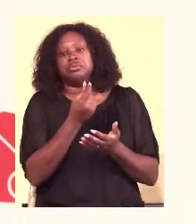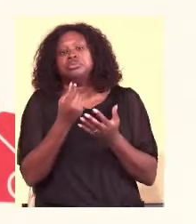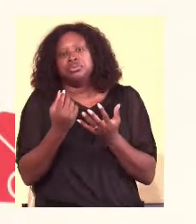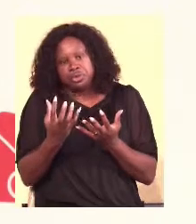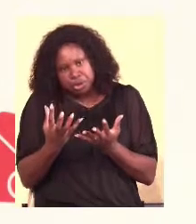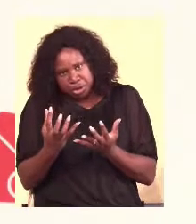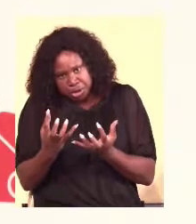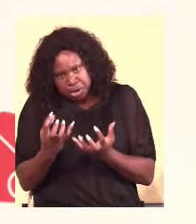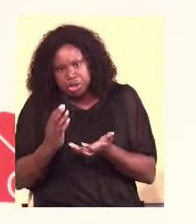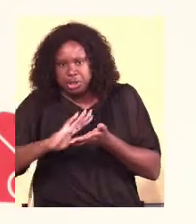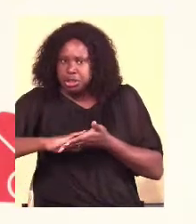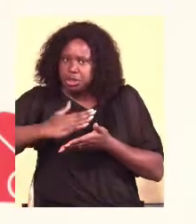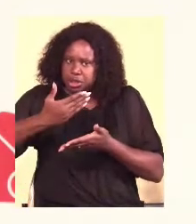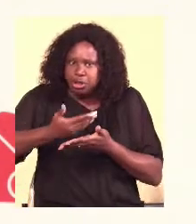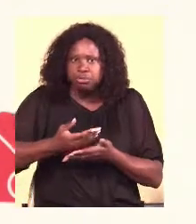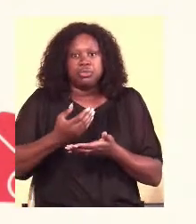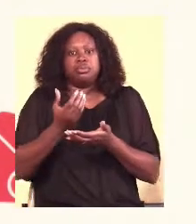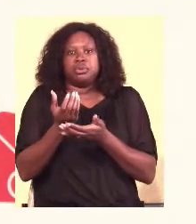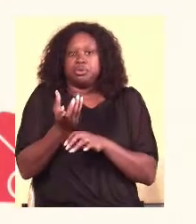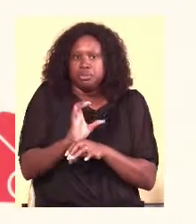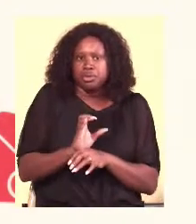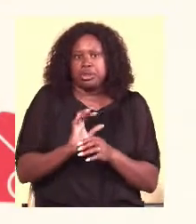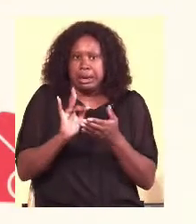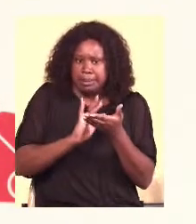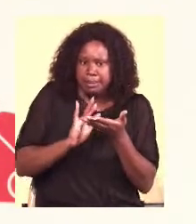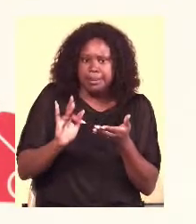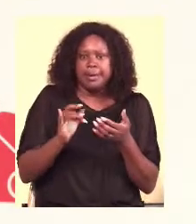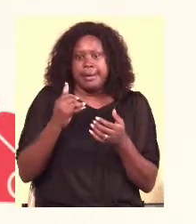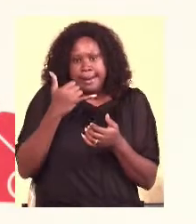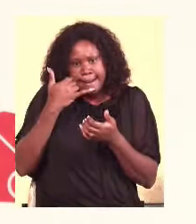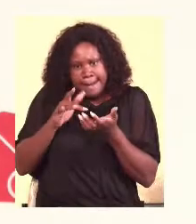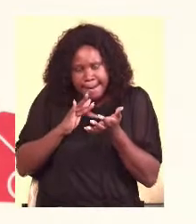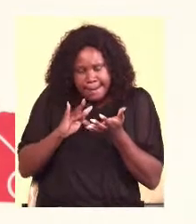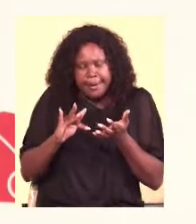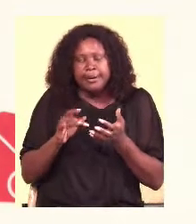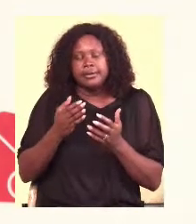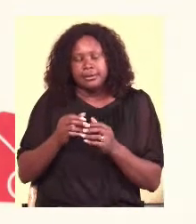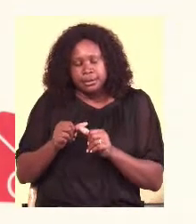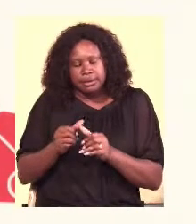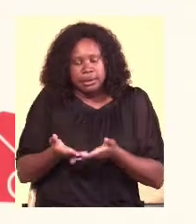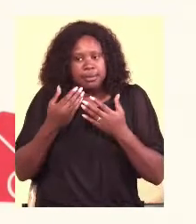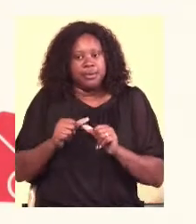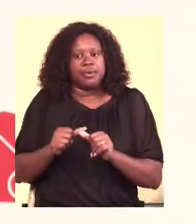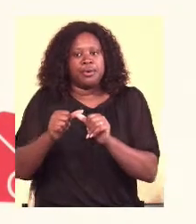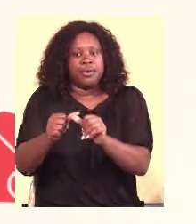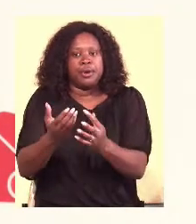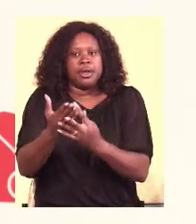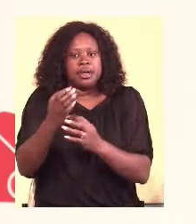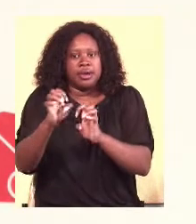necessary electronic gadgets that will ensure that they will continue to access education online.